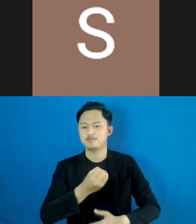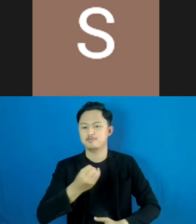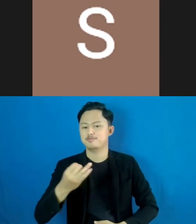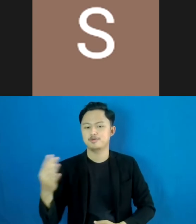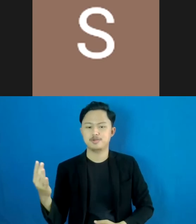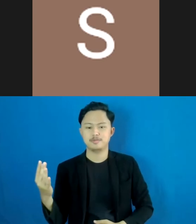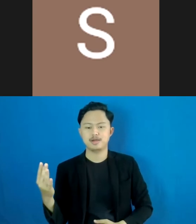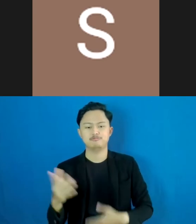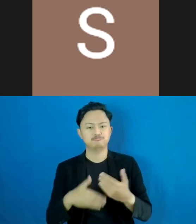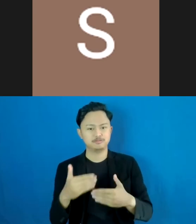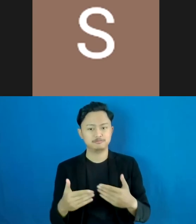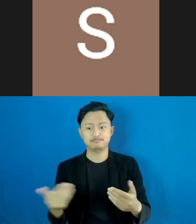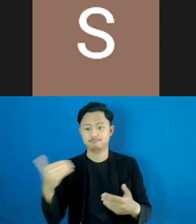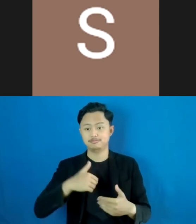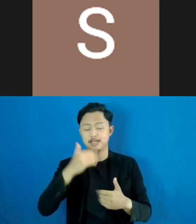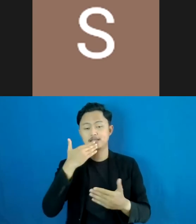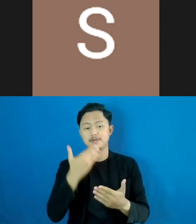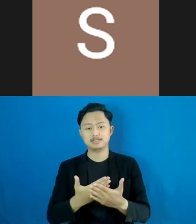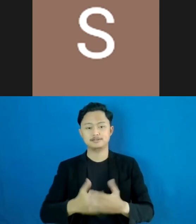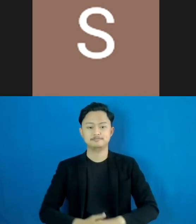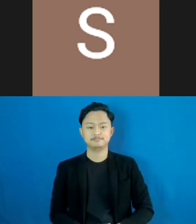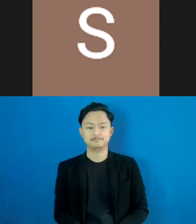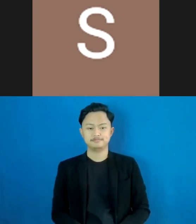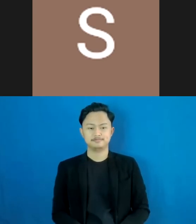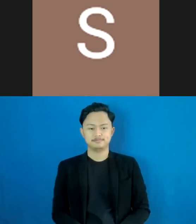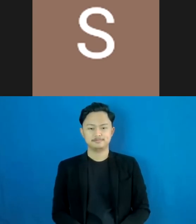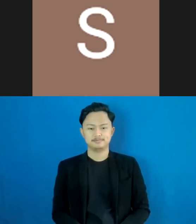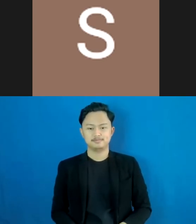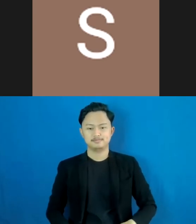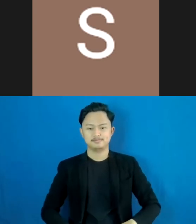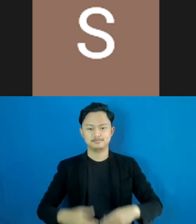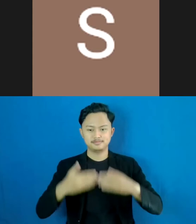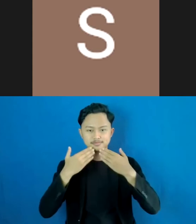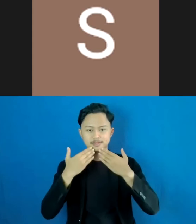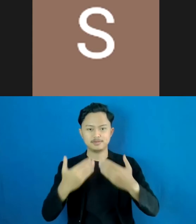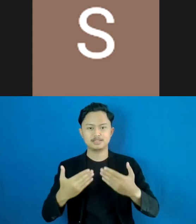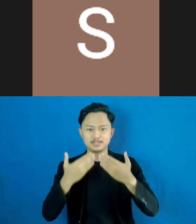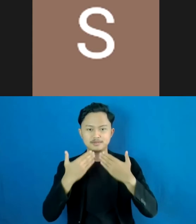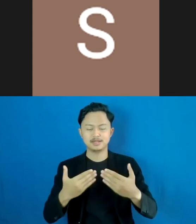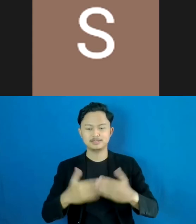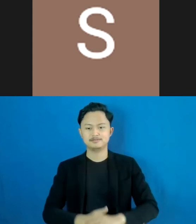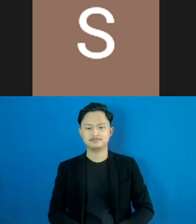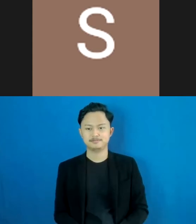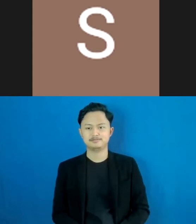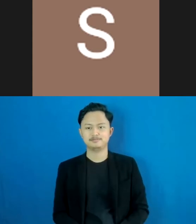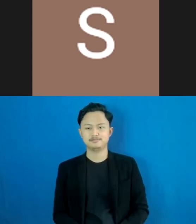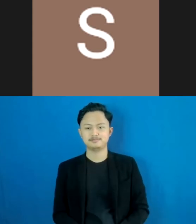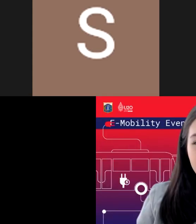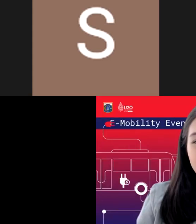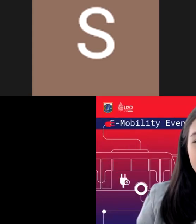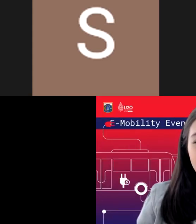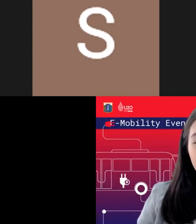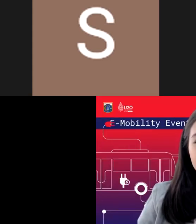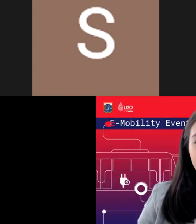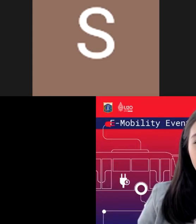operation. Thank you. Thank you as well. Thank you very much. Sandeep Raizada, thank you very